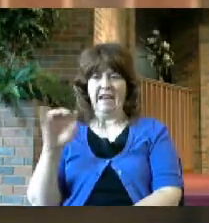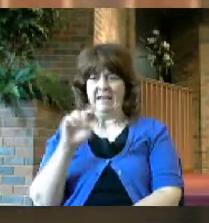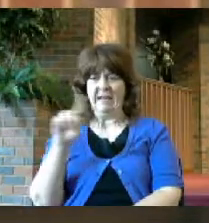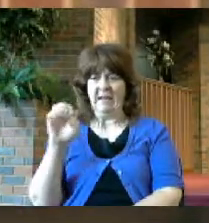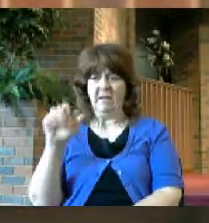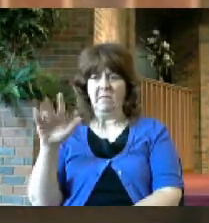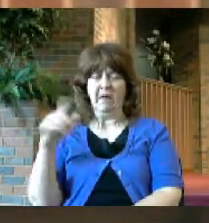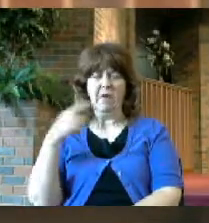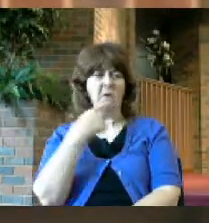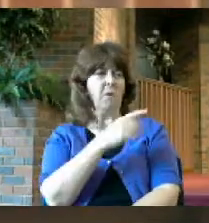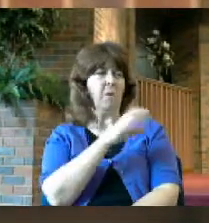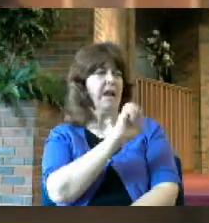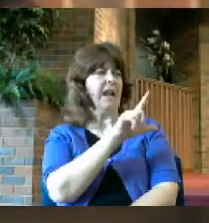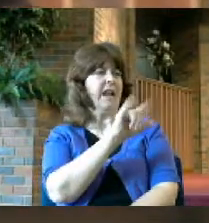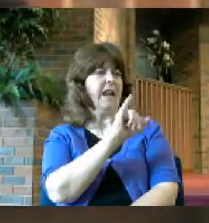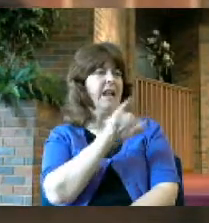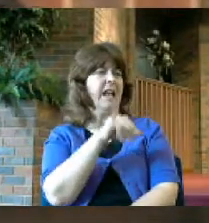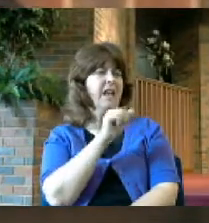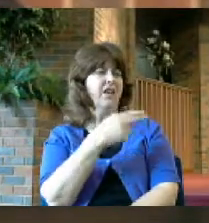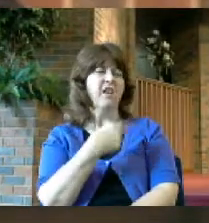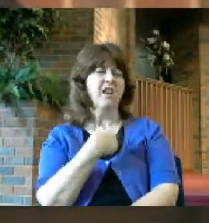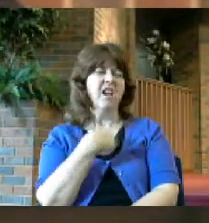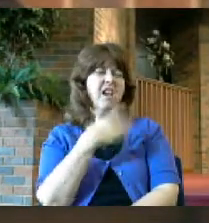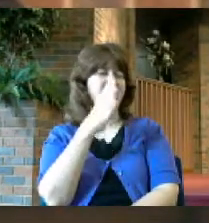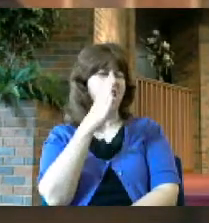this day."